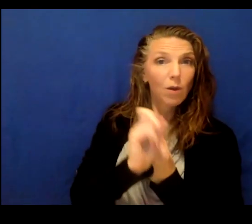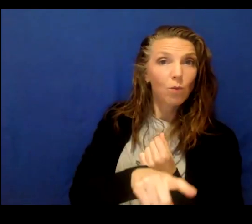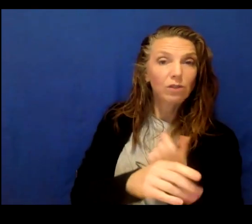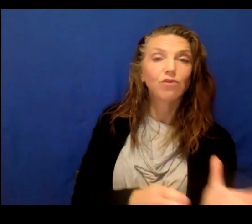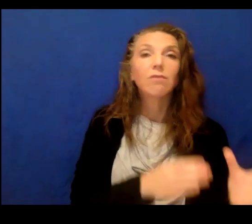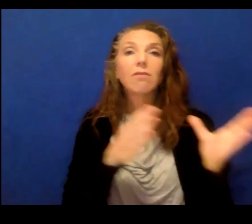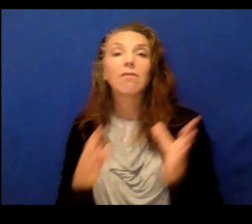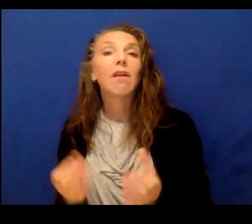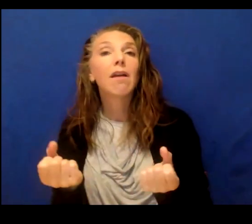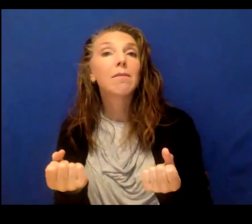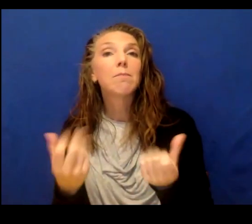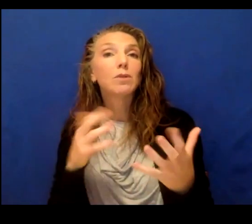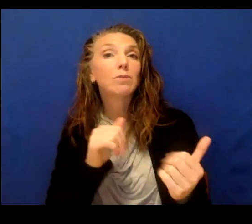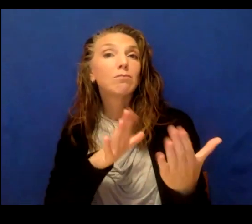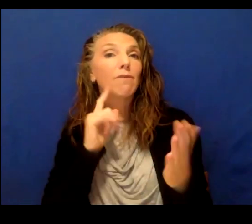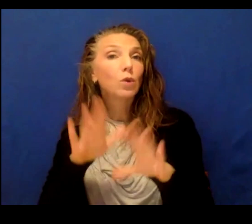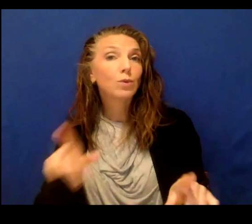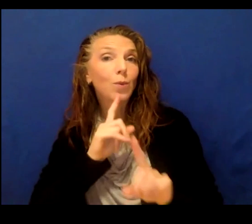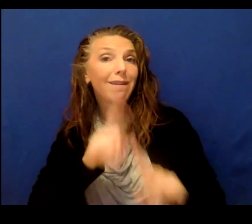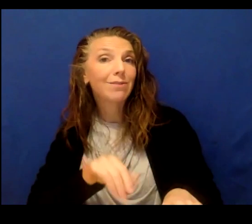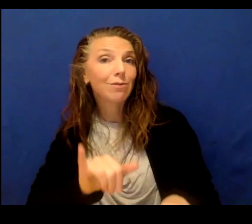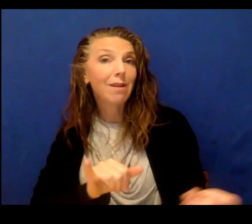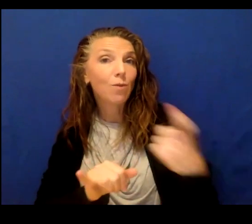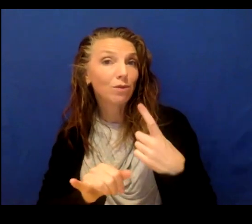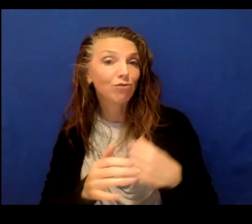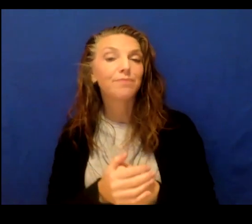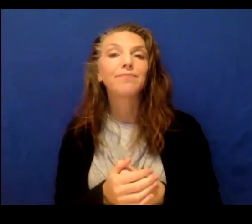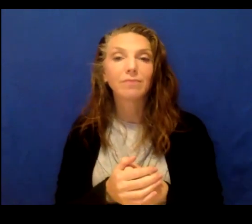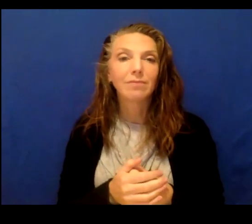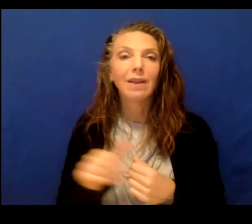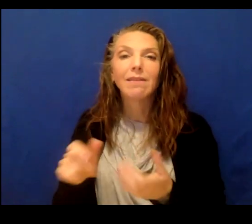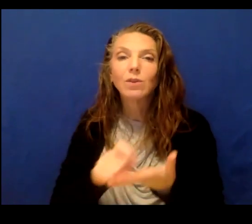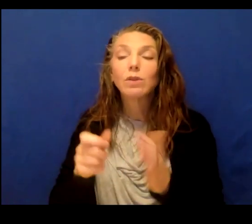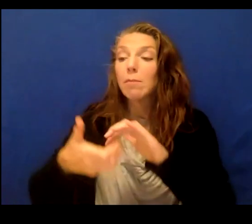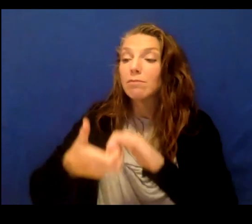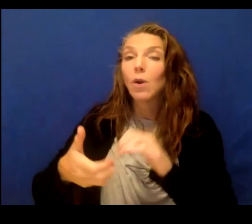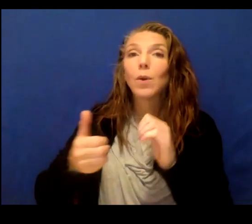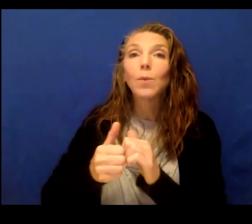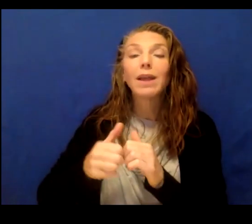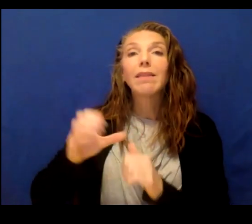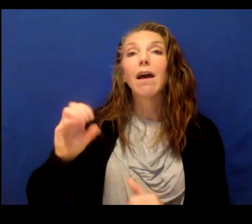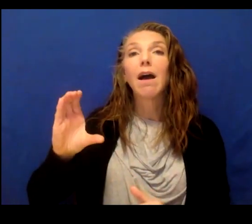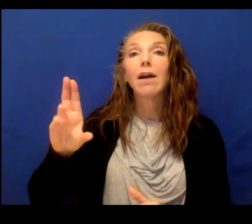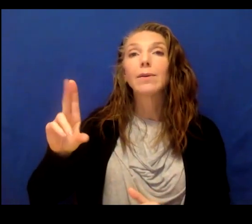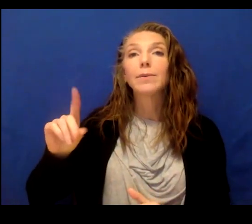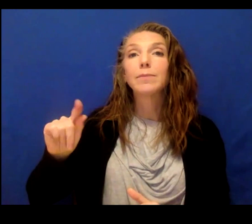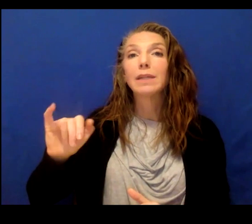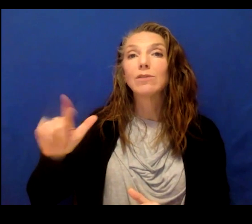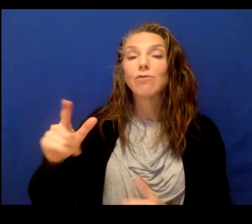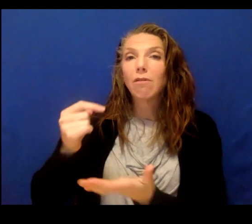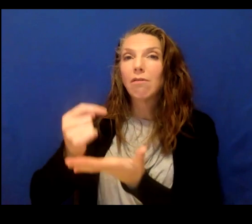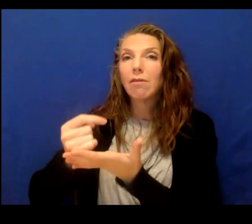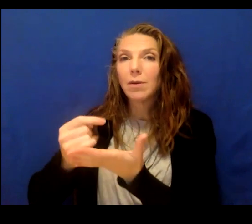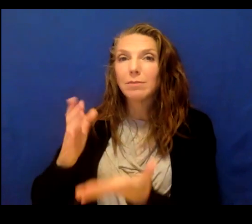also answer it as well. And then there's another note here that says, let's partner with our occupational therapist to determine a range of